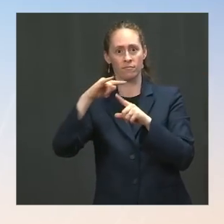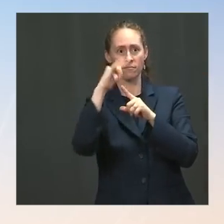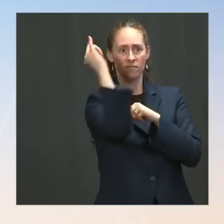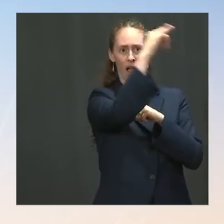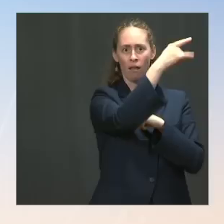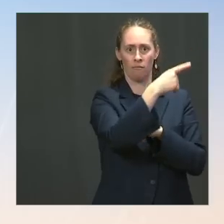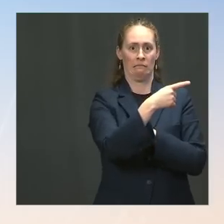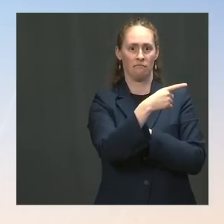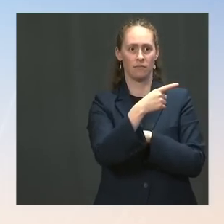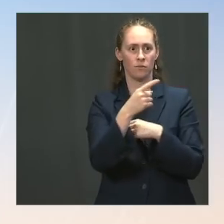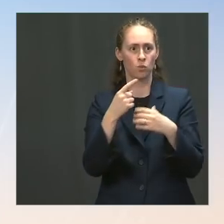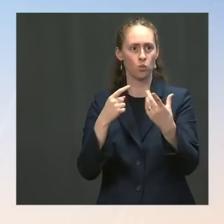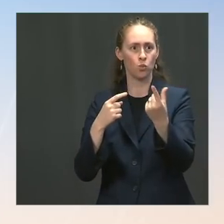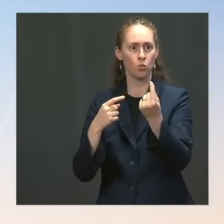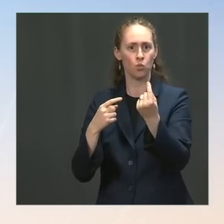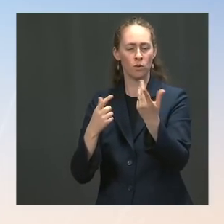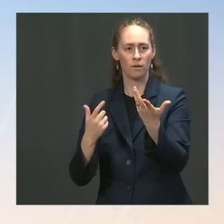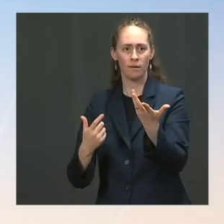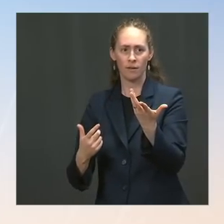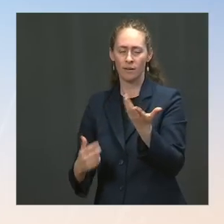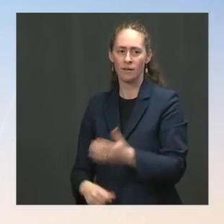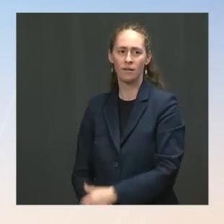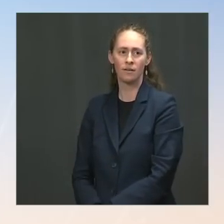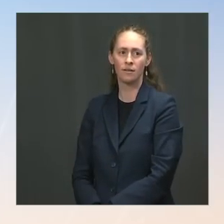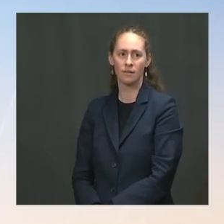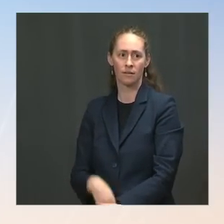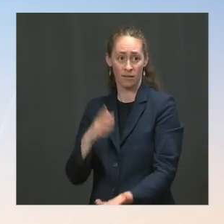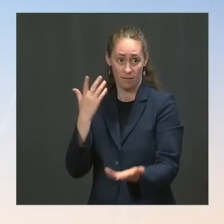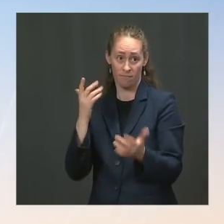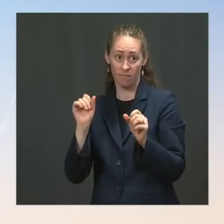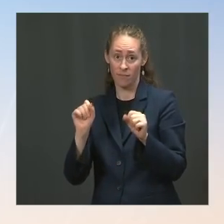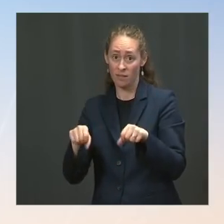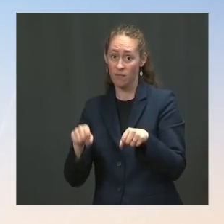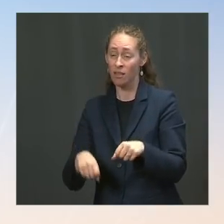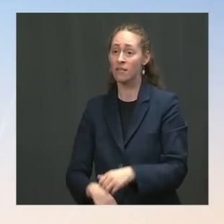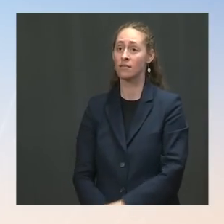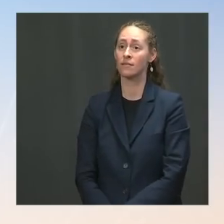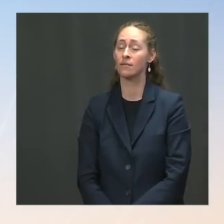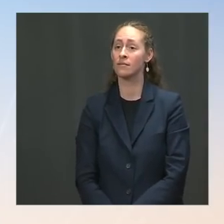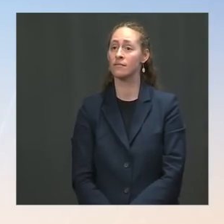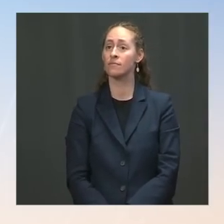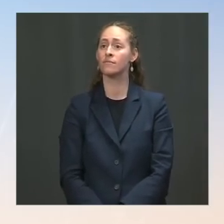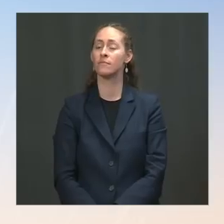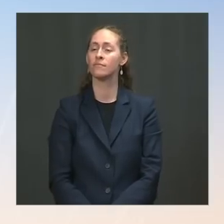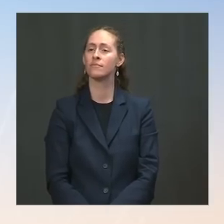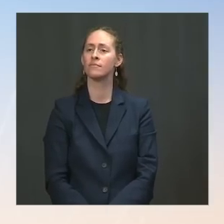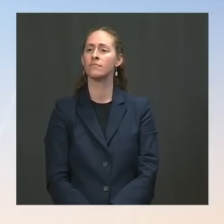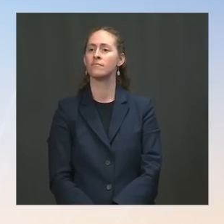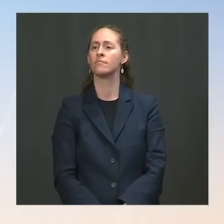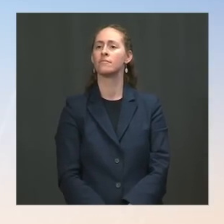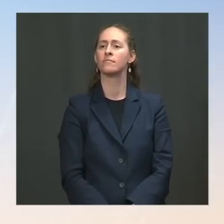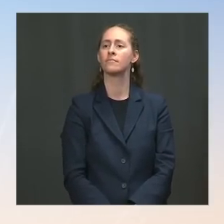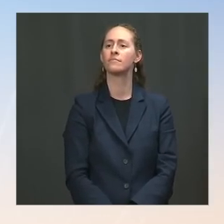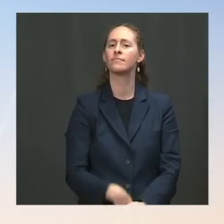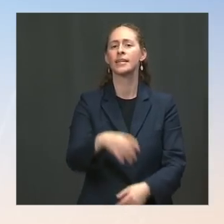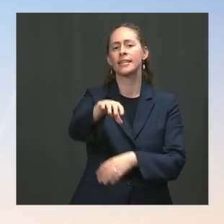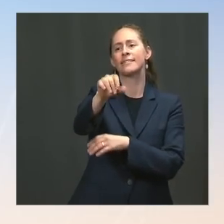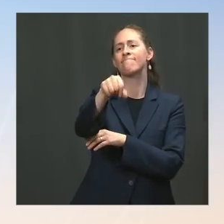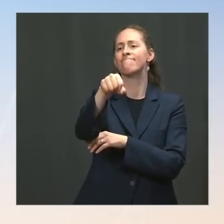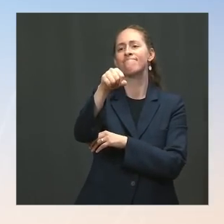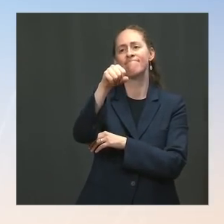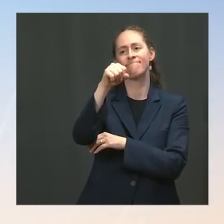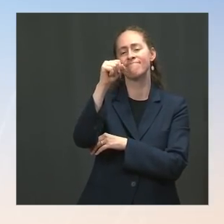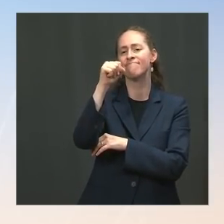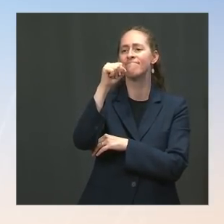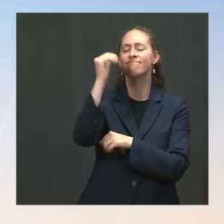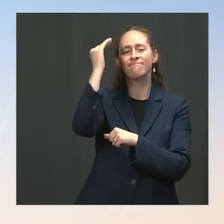reciprocate? Yeah, I mean, both really good questions, Francesca. I think what's important here to note is that while there hasn't been a final decision made, how